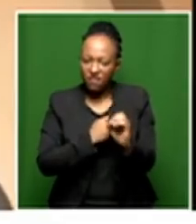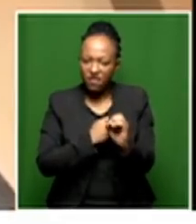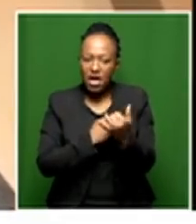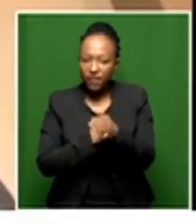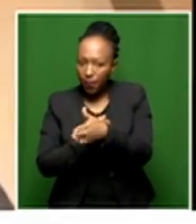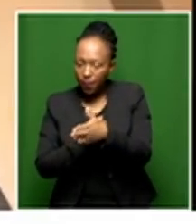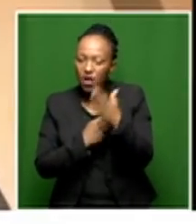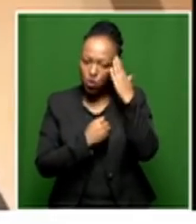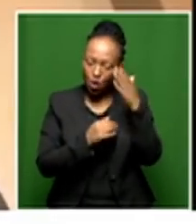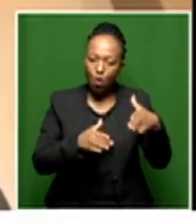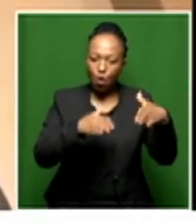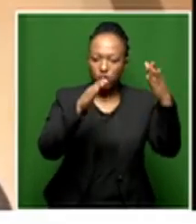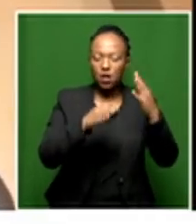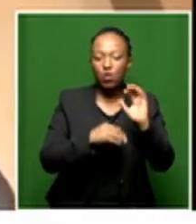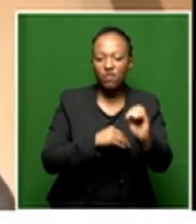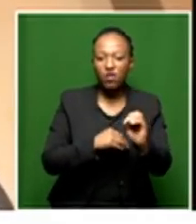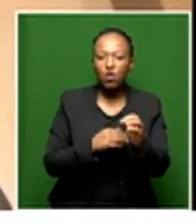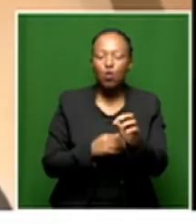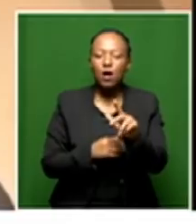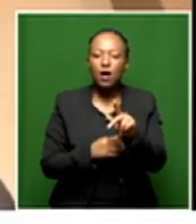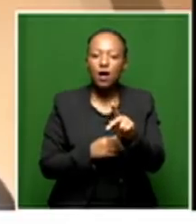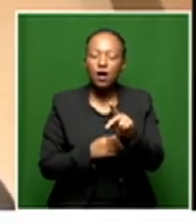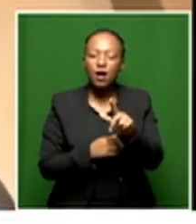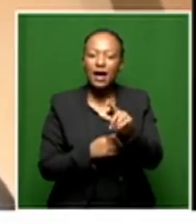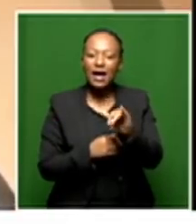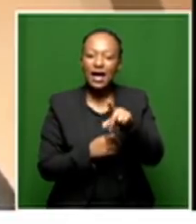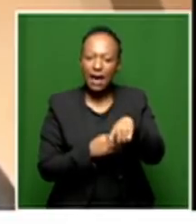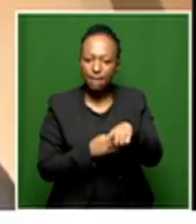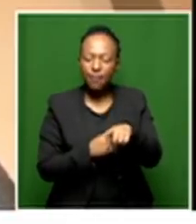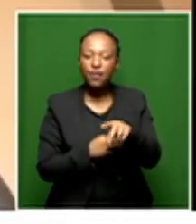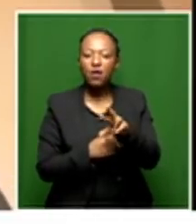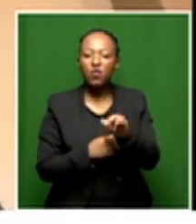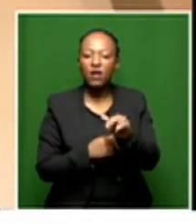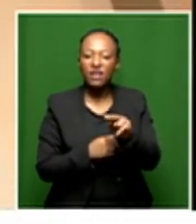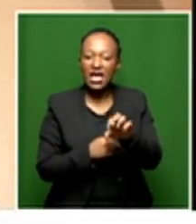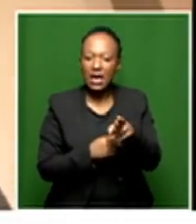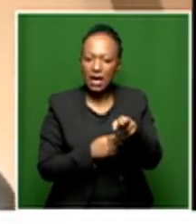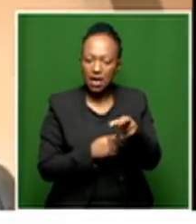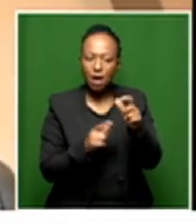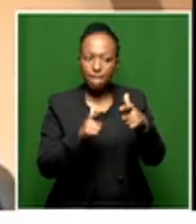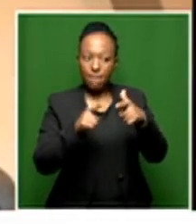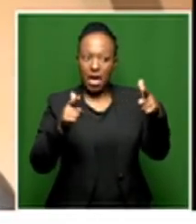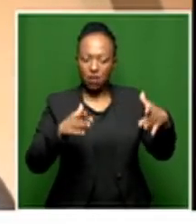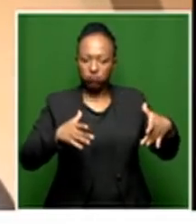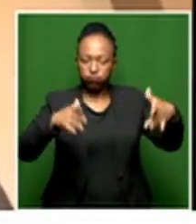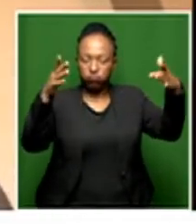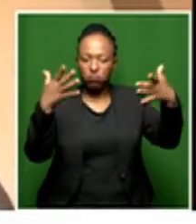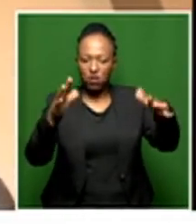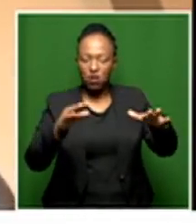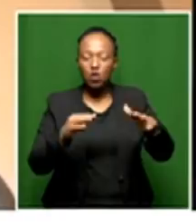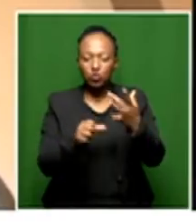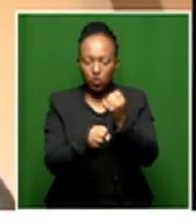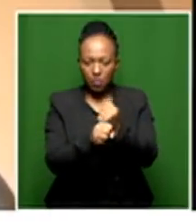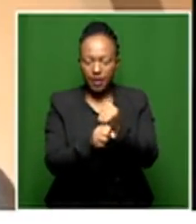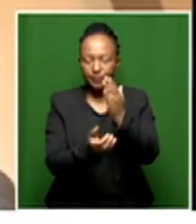what we call Klepre-Vilsbeck, which is our biggest reservoir. That's the first thing that Rand Water did to